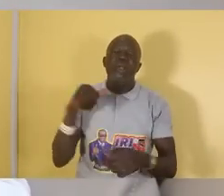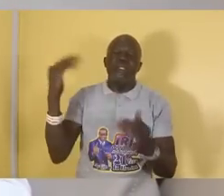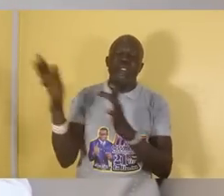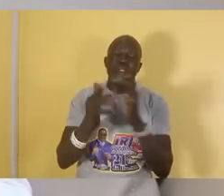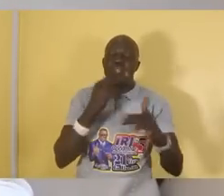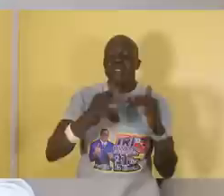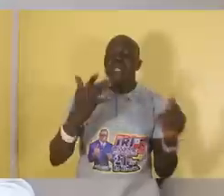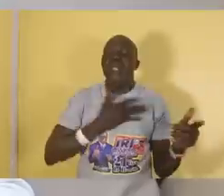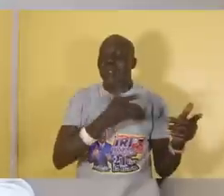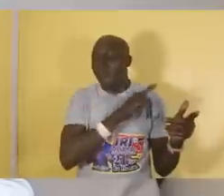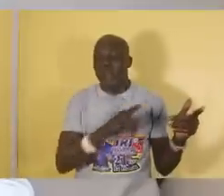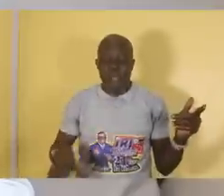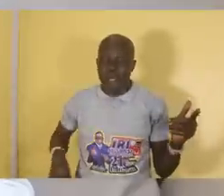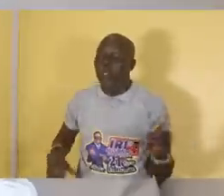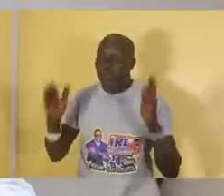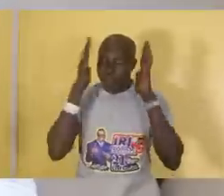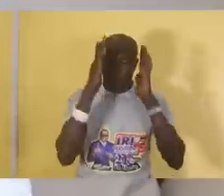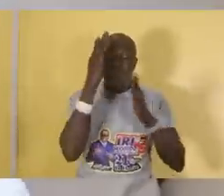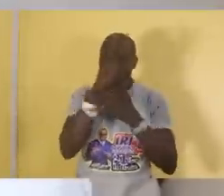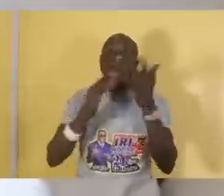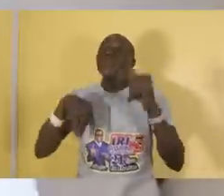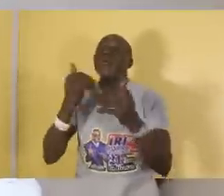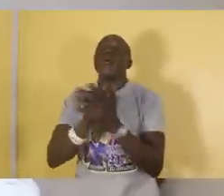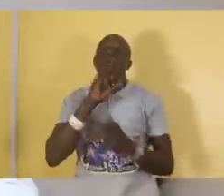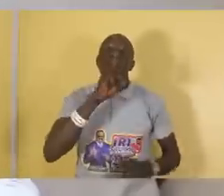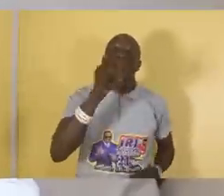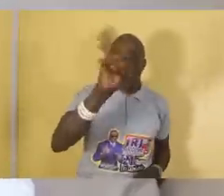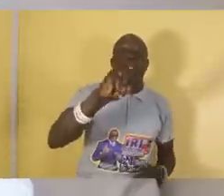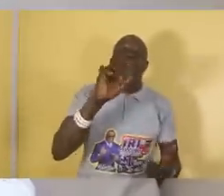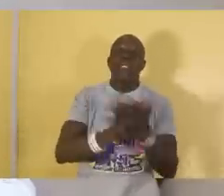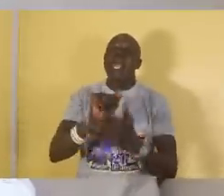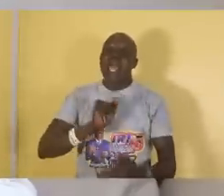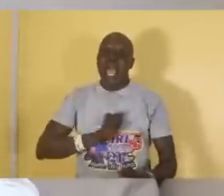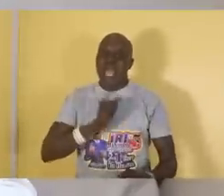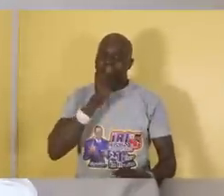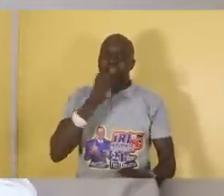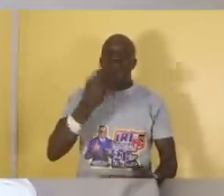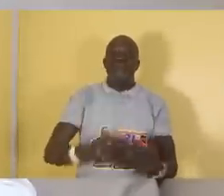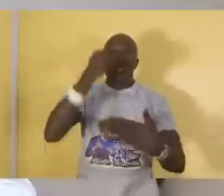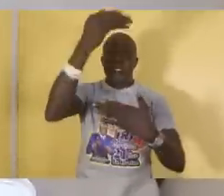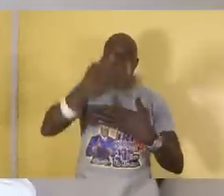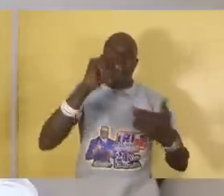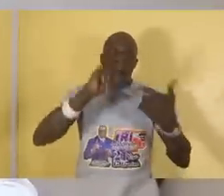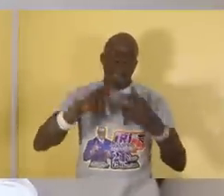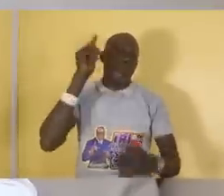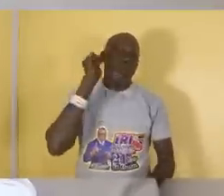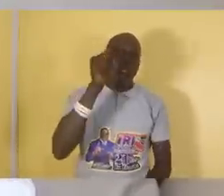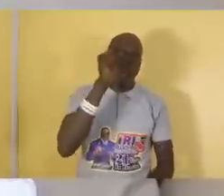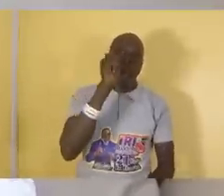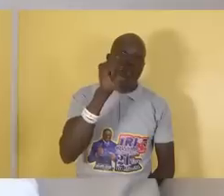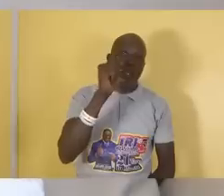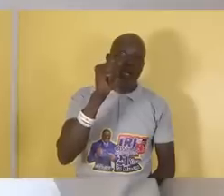Olúwa wa ọdúnṣẹ́ nìkan fẹ́ dá lójú pé èmi bàbá lẹ́rí